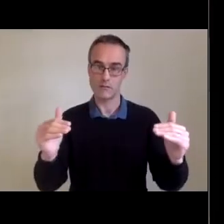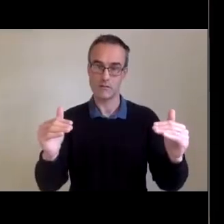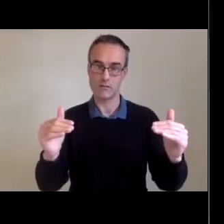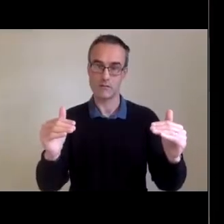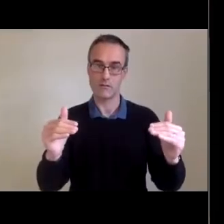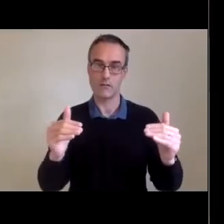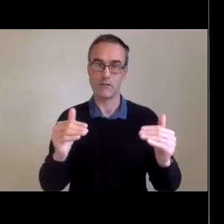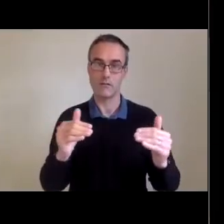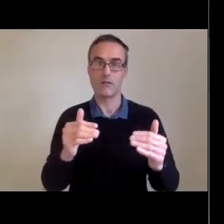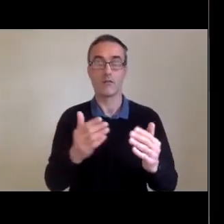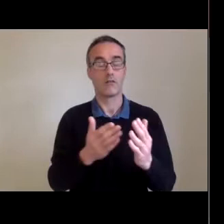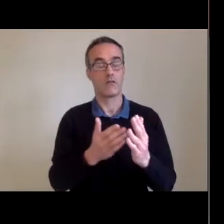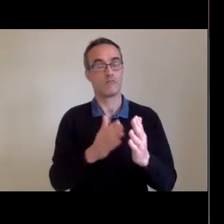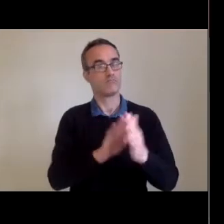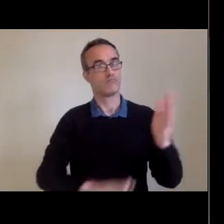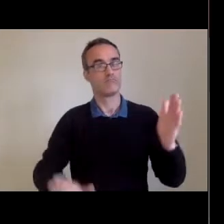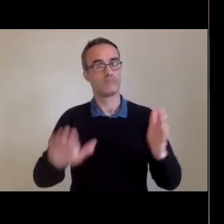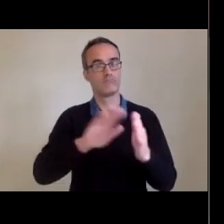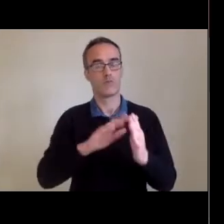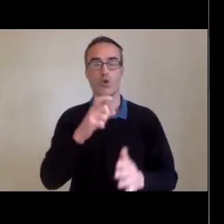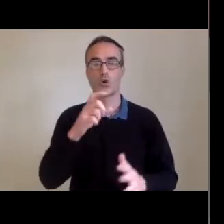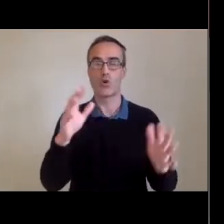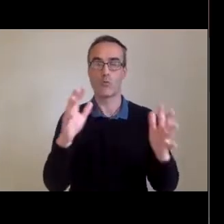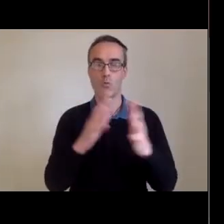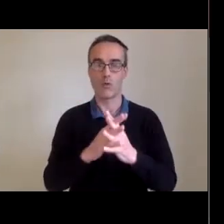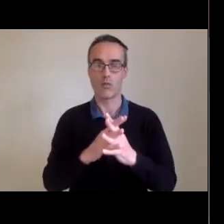across the Commonwealth,